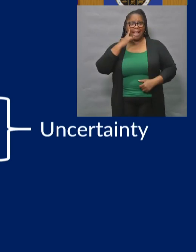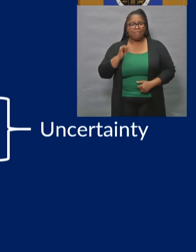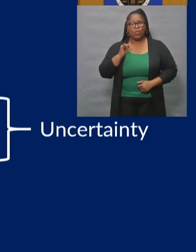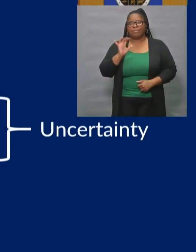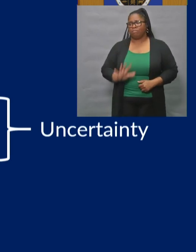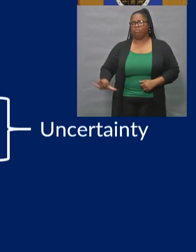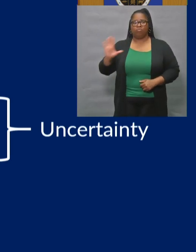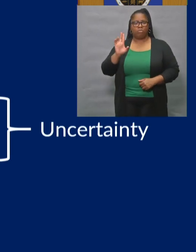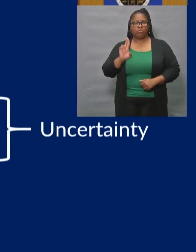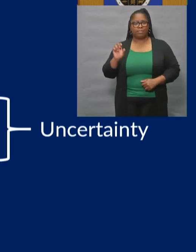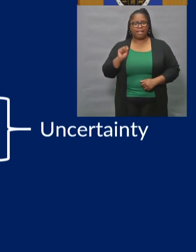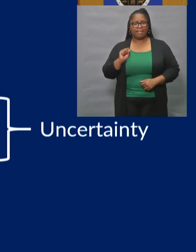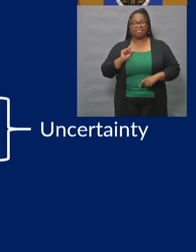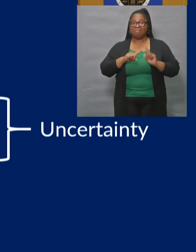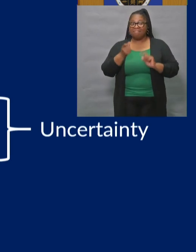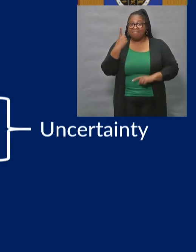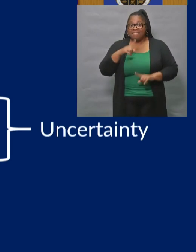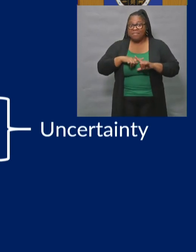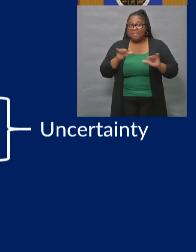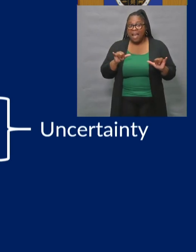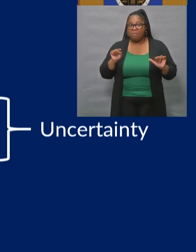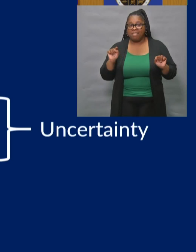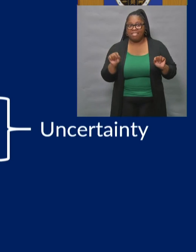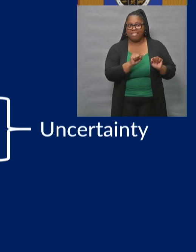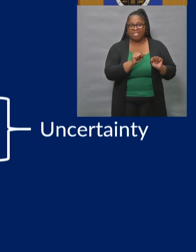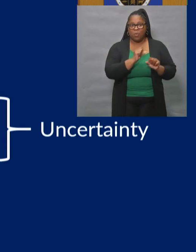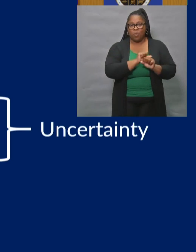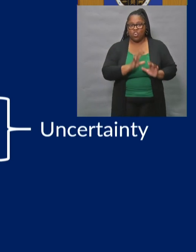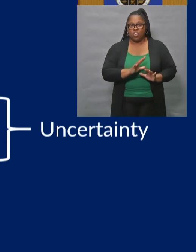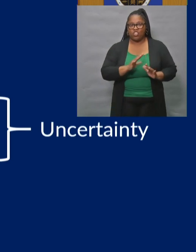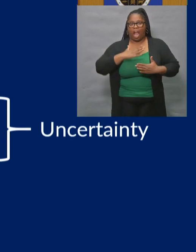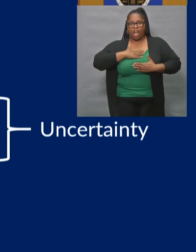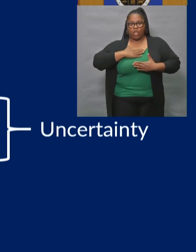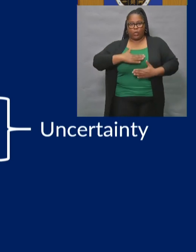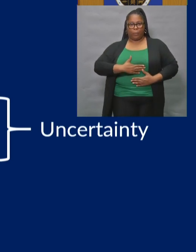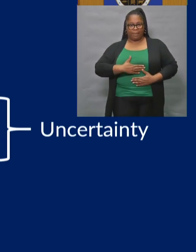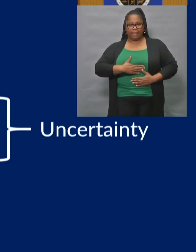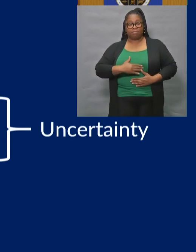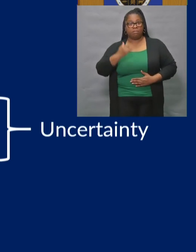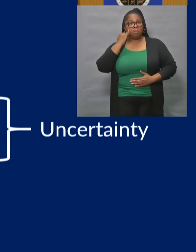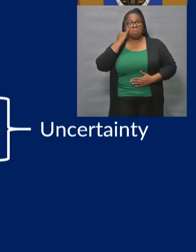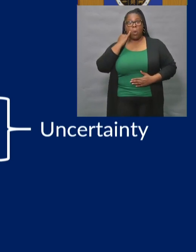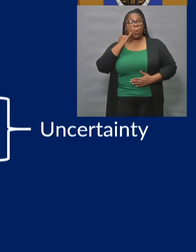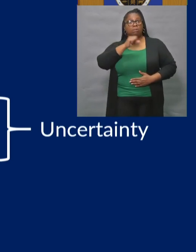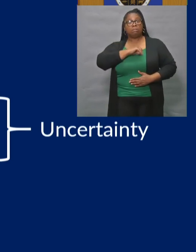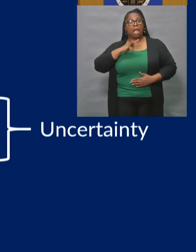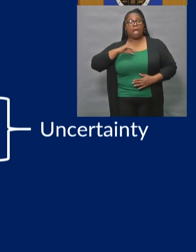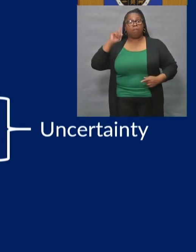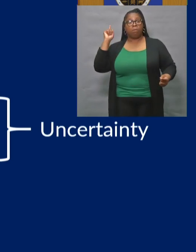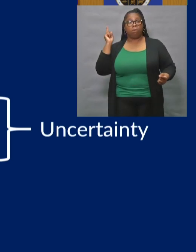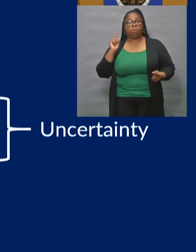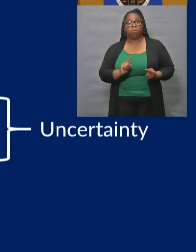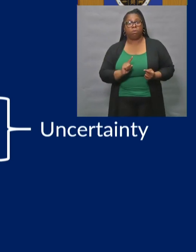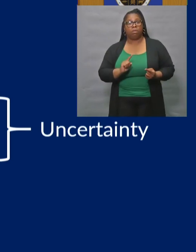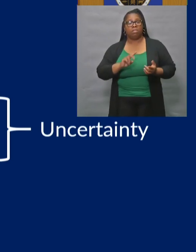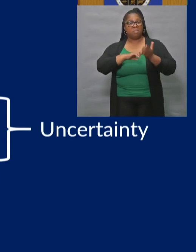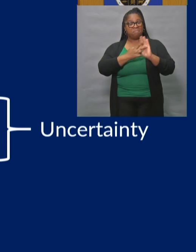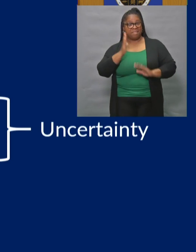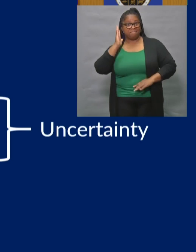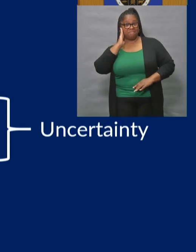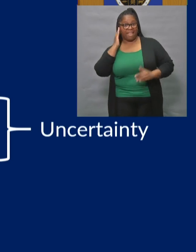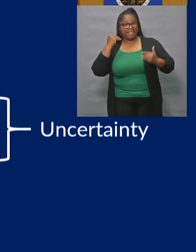have to remember that they're also human, and if a hospital's ability to staff its bed changes, then we have to reduce the available bed